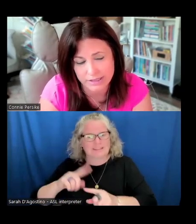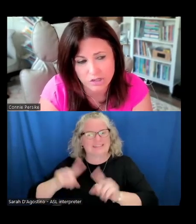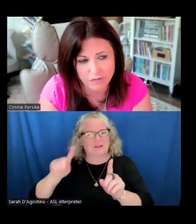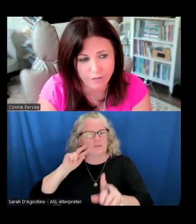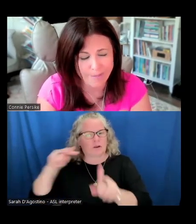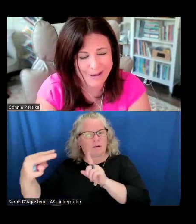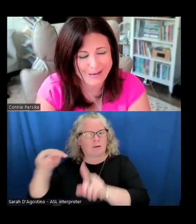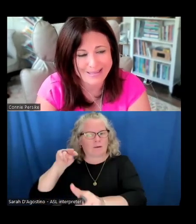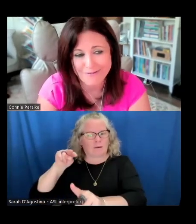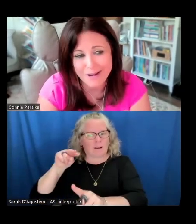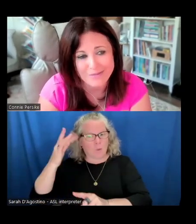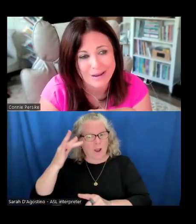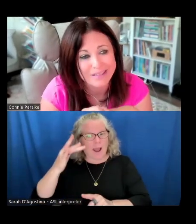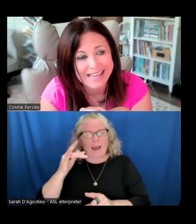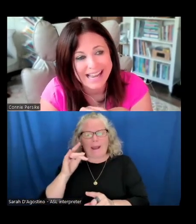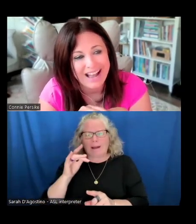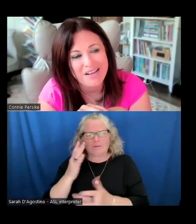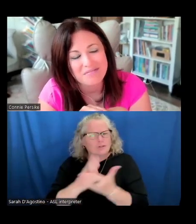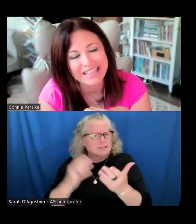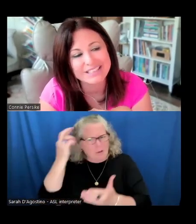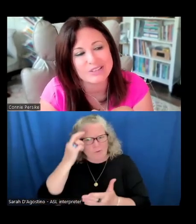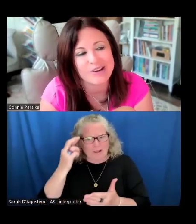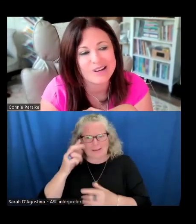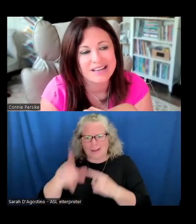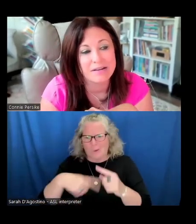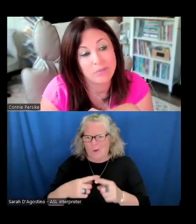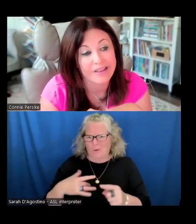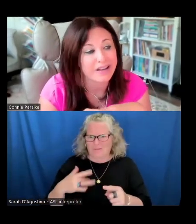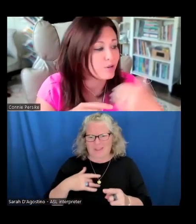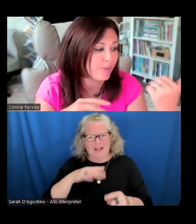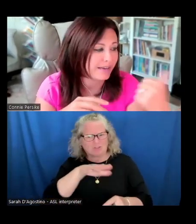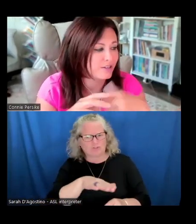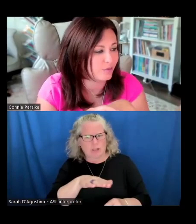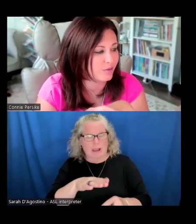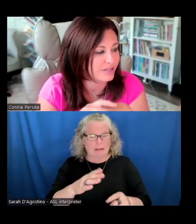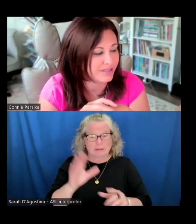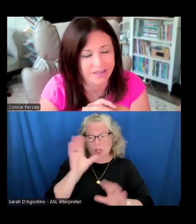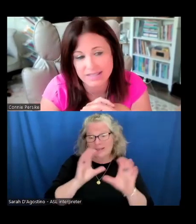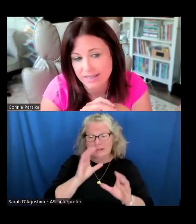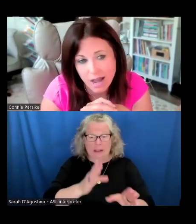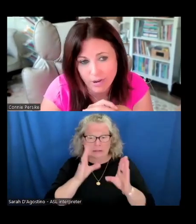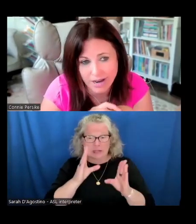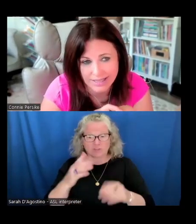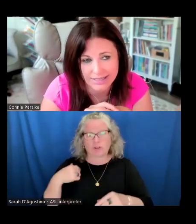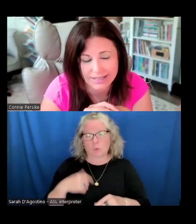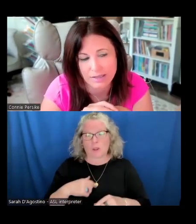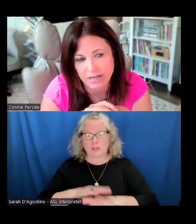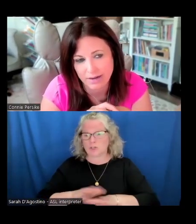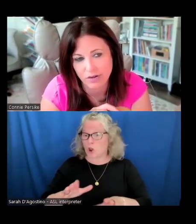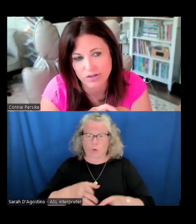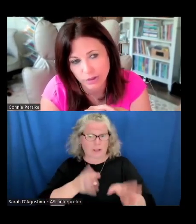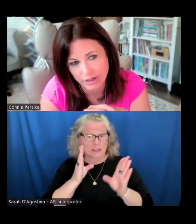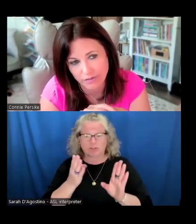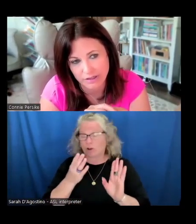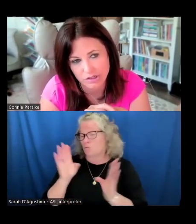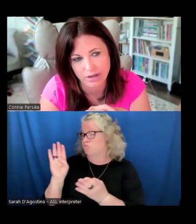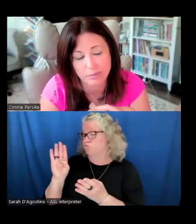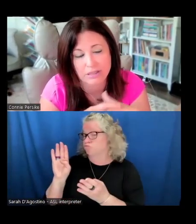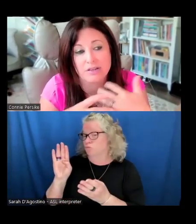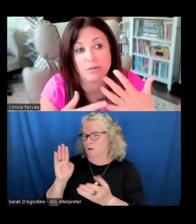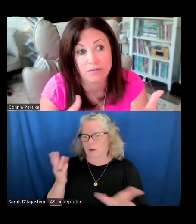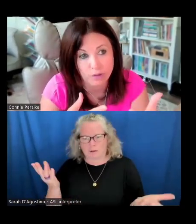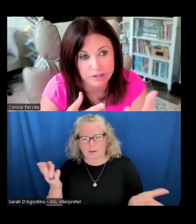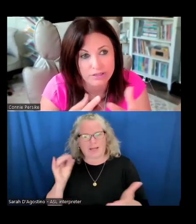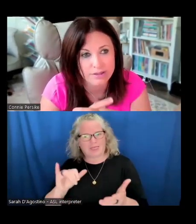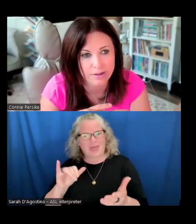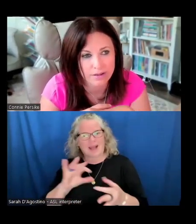withhold attention from them. And so, well, that goes back to this thought process that the behavior is working for the child